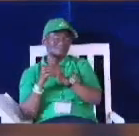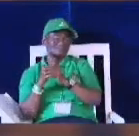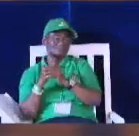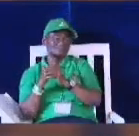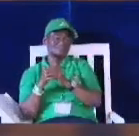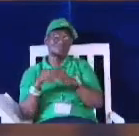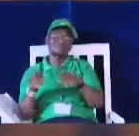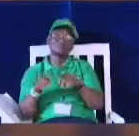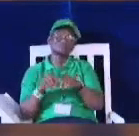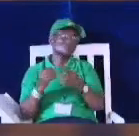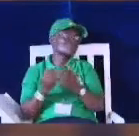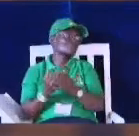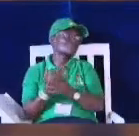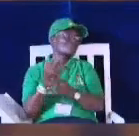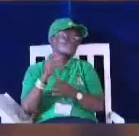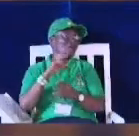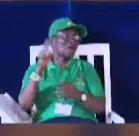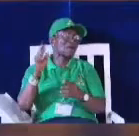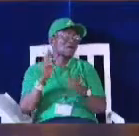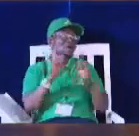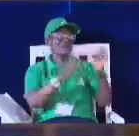Some growths are already disappearing.